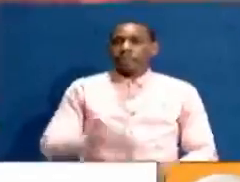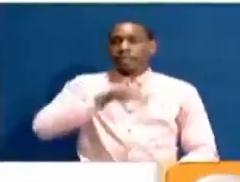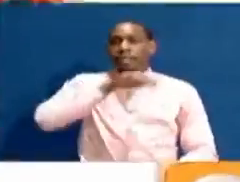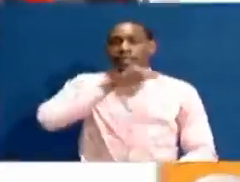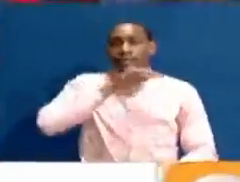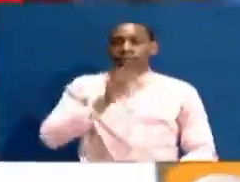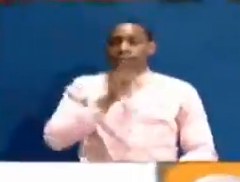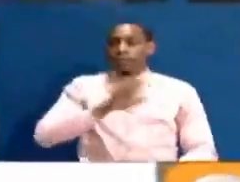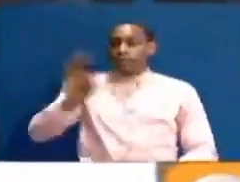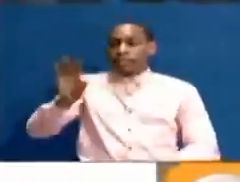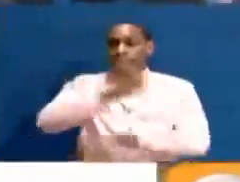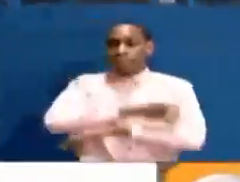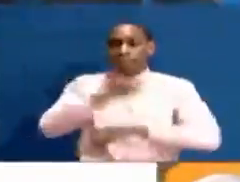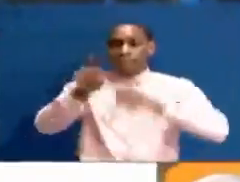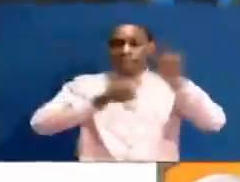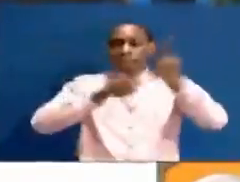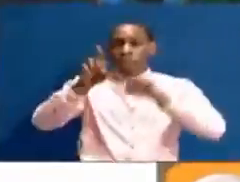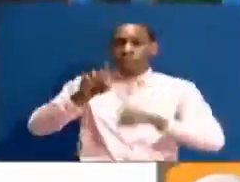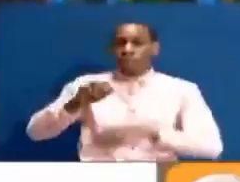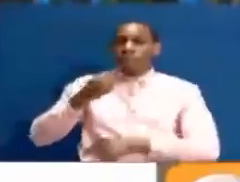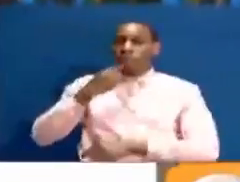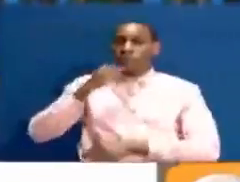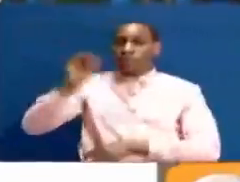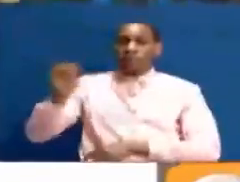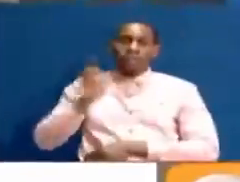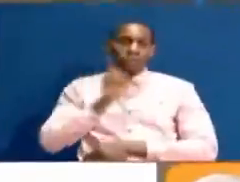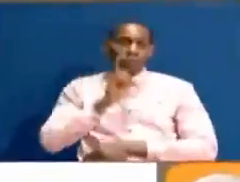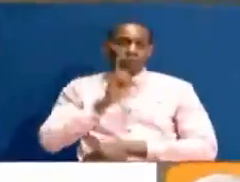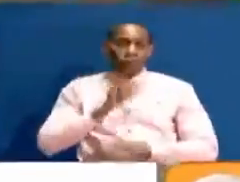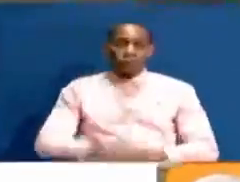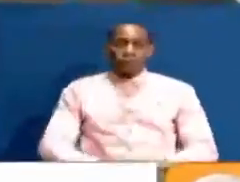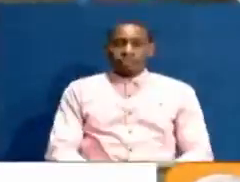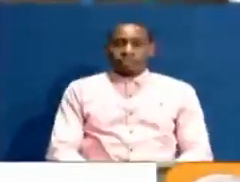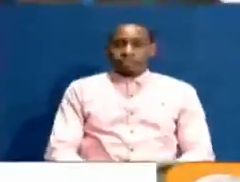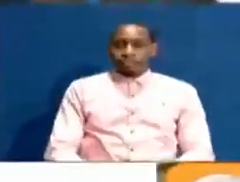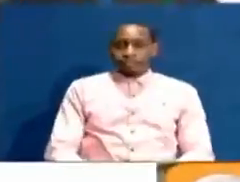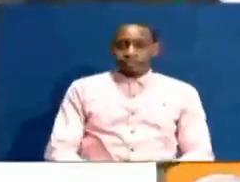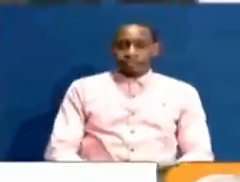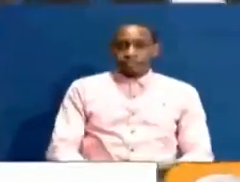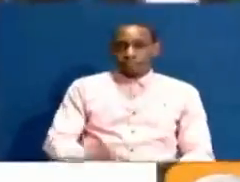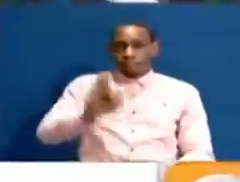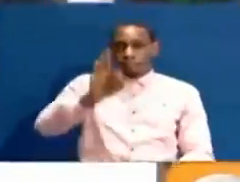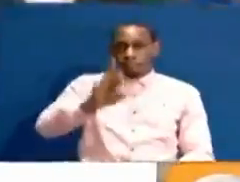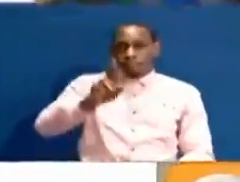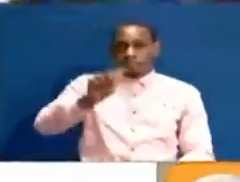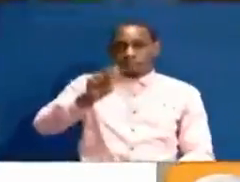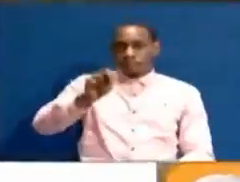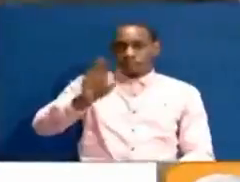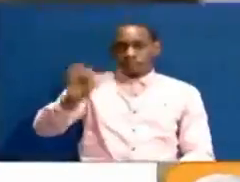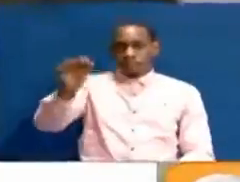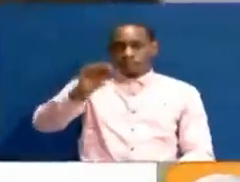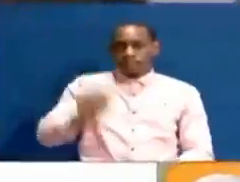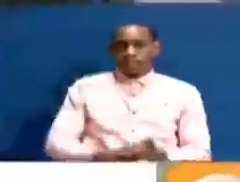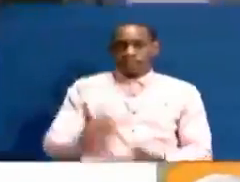Odinga sums up his 3-day tour of Turkana County tomorrow. Francis Gashuri, Citizen TV.